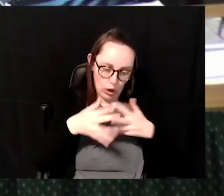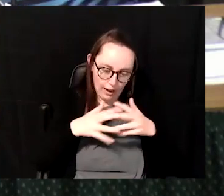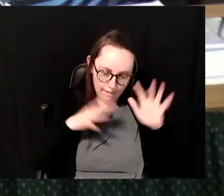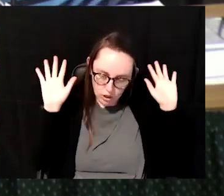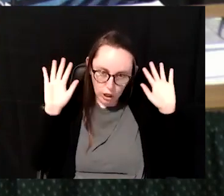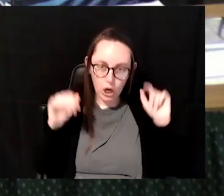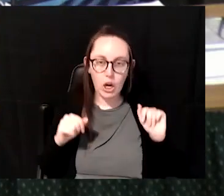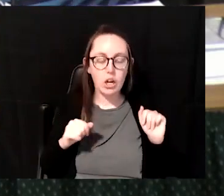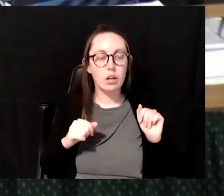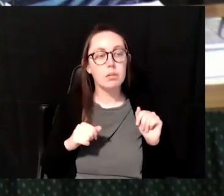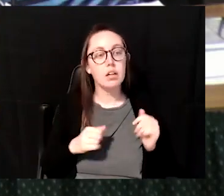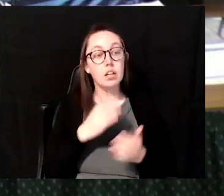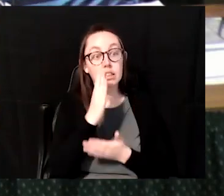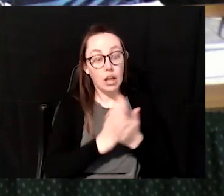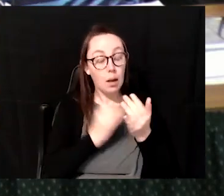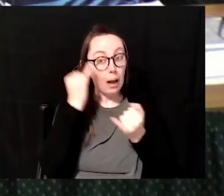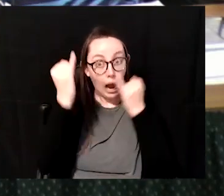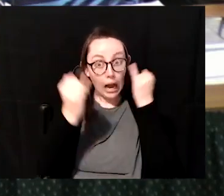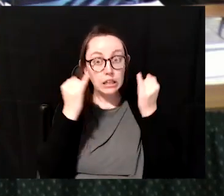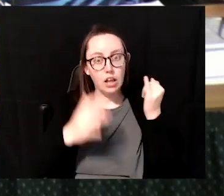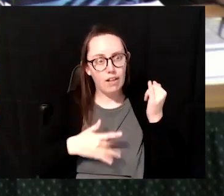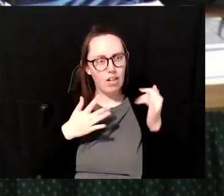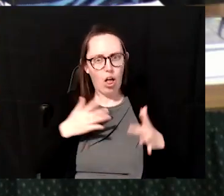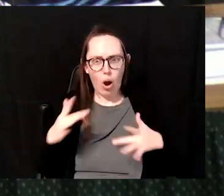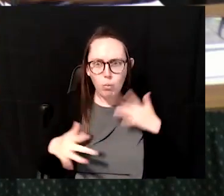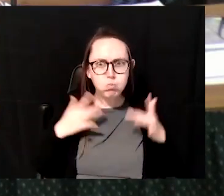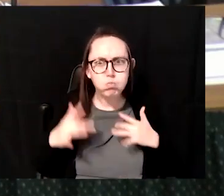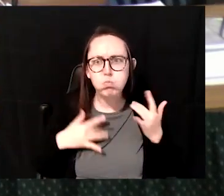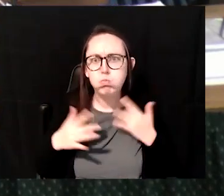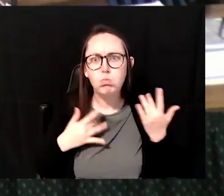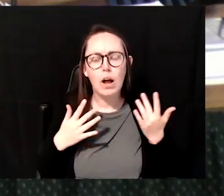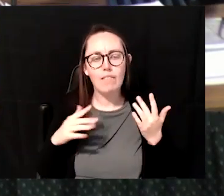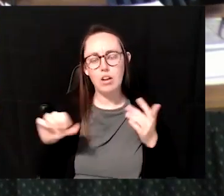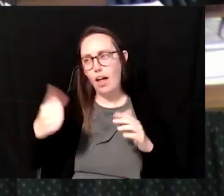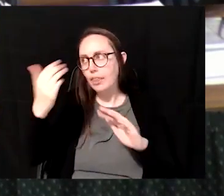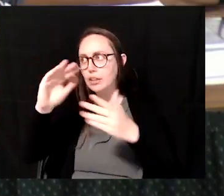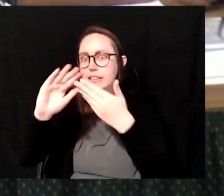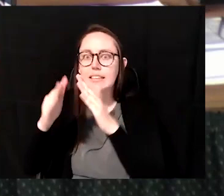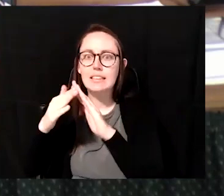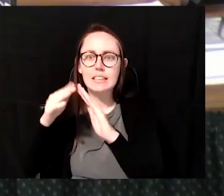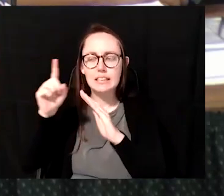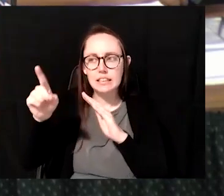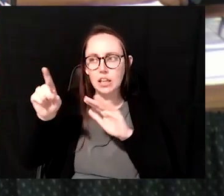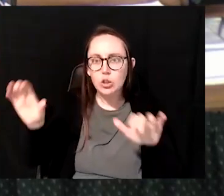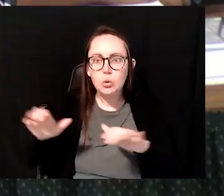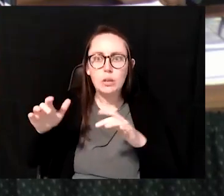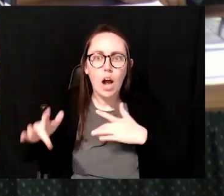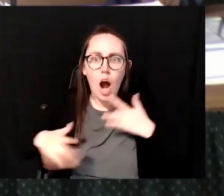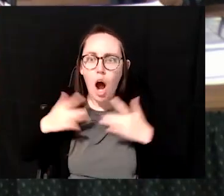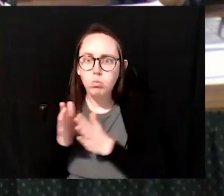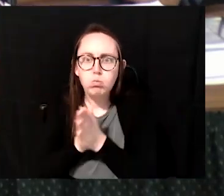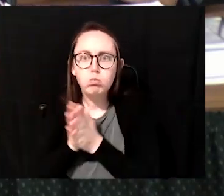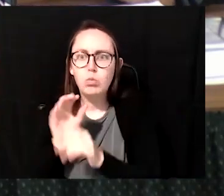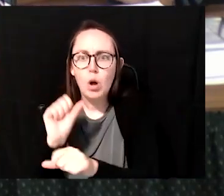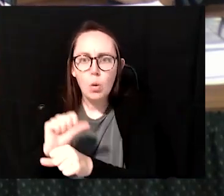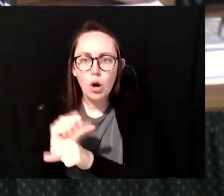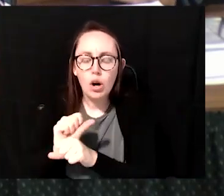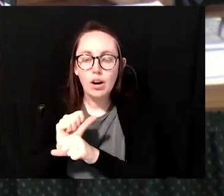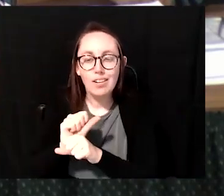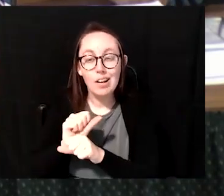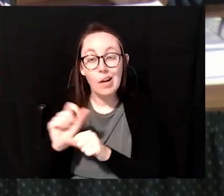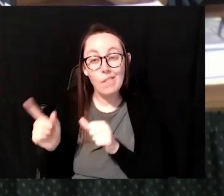excited about like there are some cities that are doing some exciting things um but we have to understand how they would work here